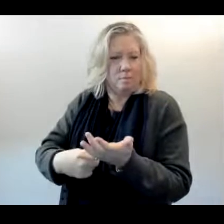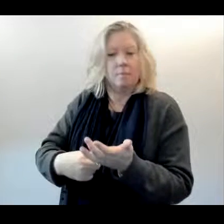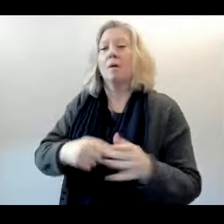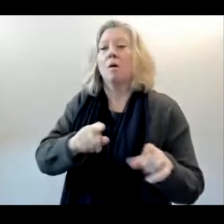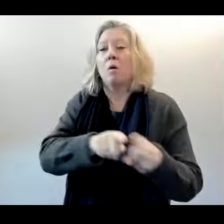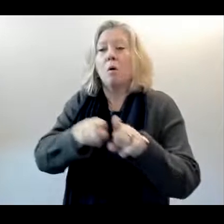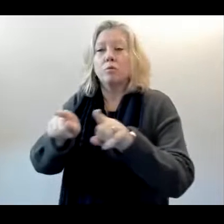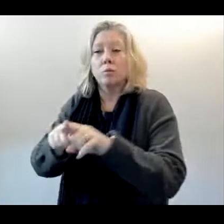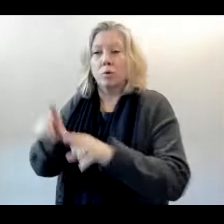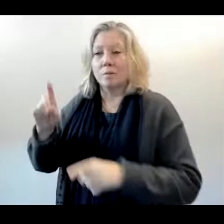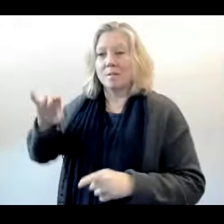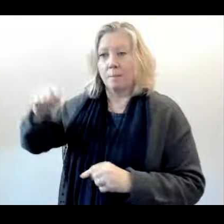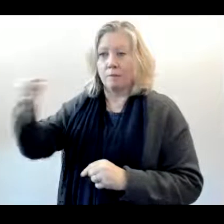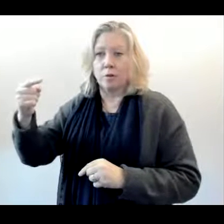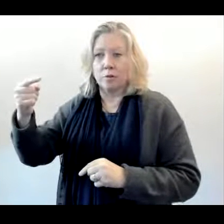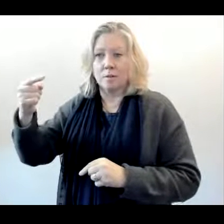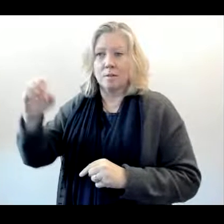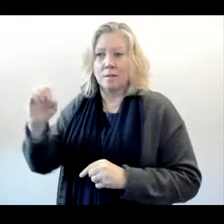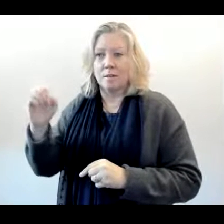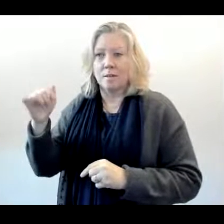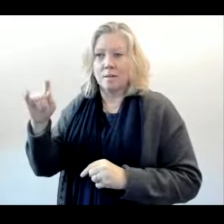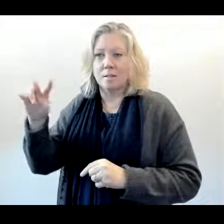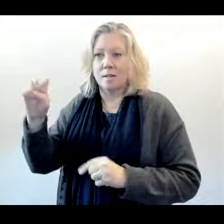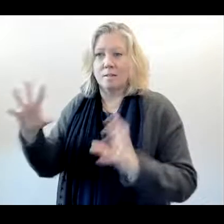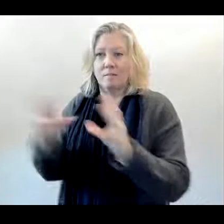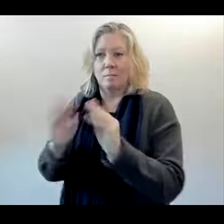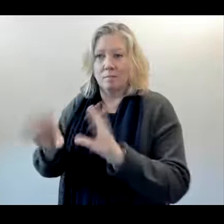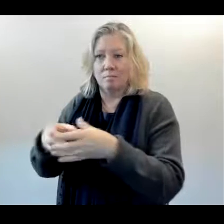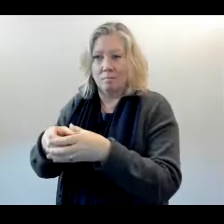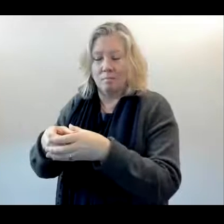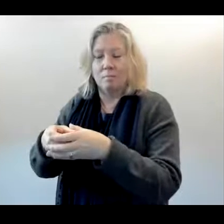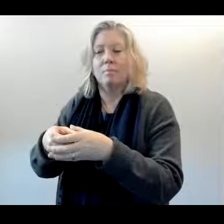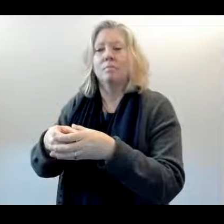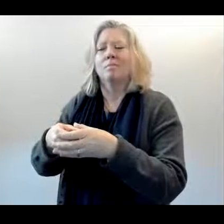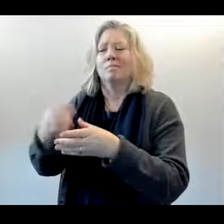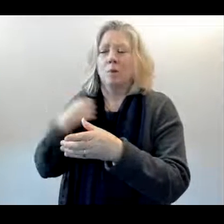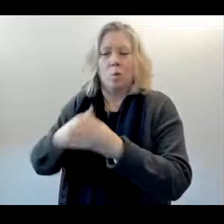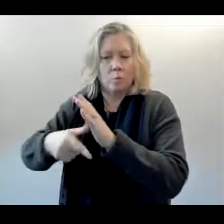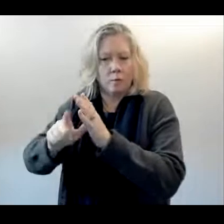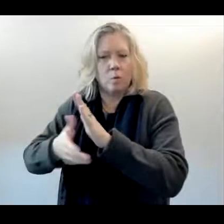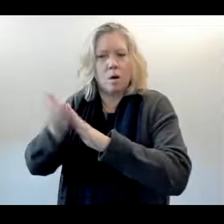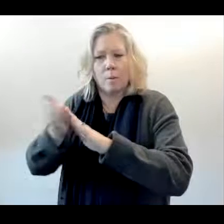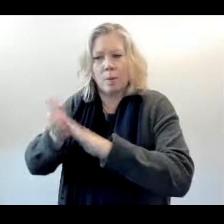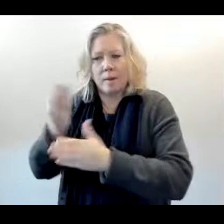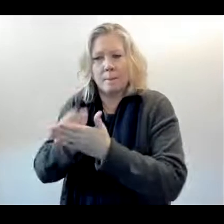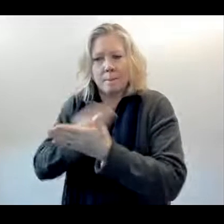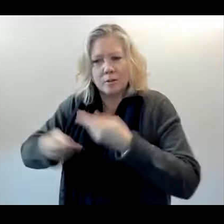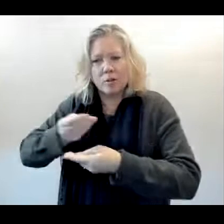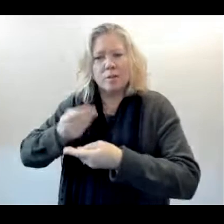on December 1st, where we reviewed the operating budget that we will review later today, as well as some legal matters.